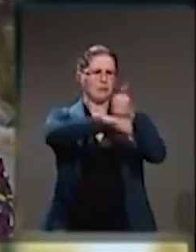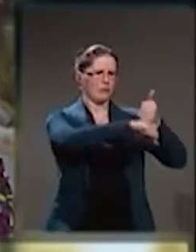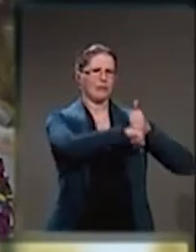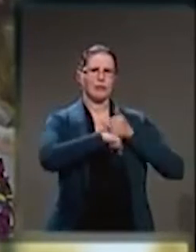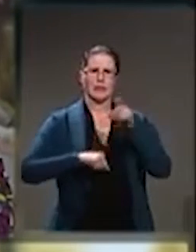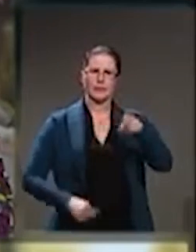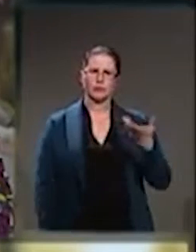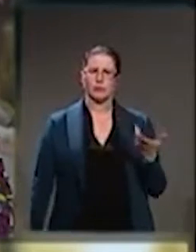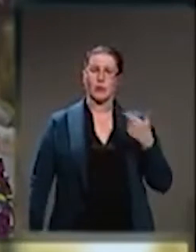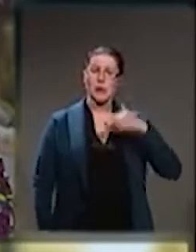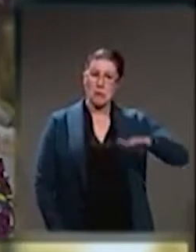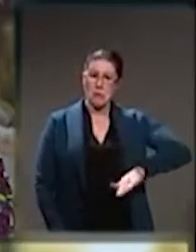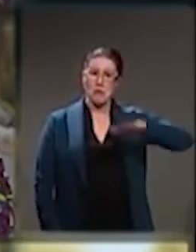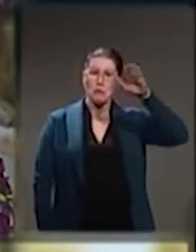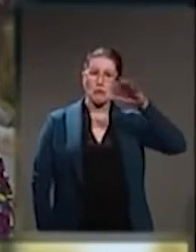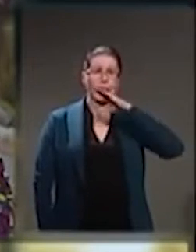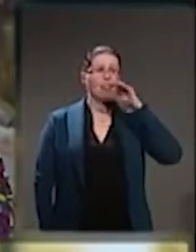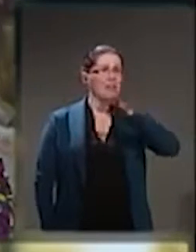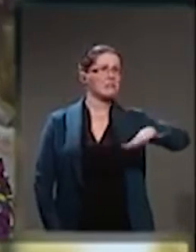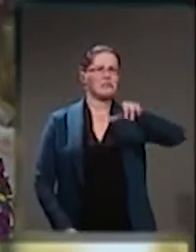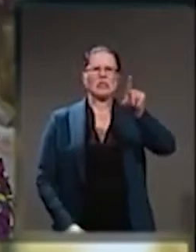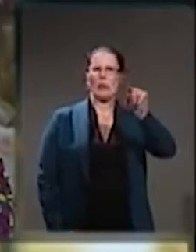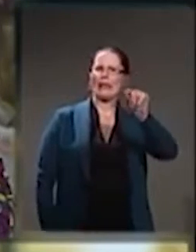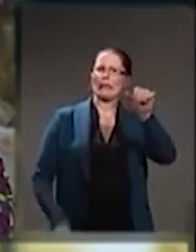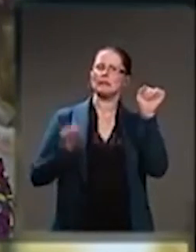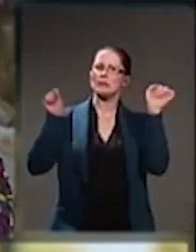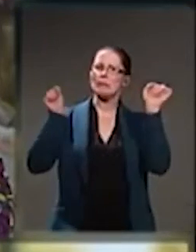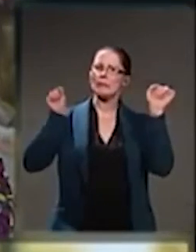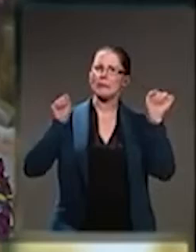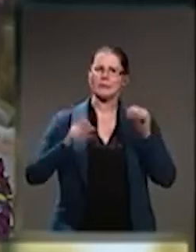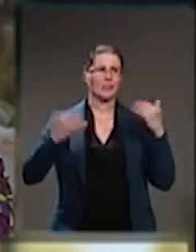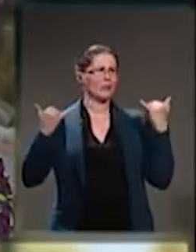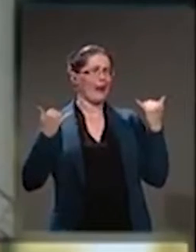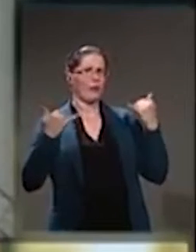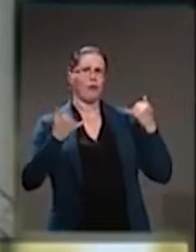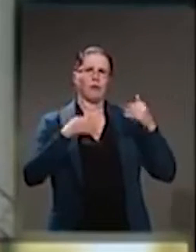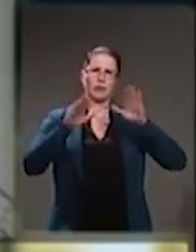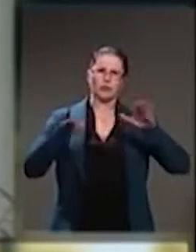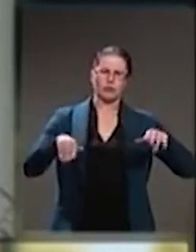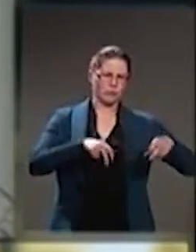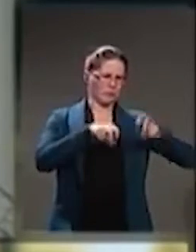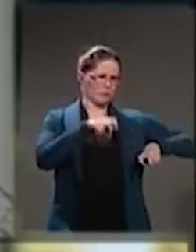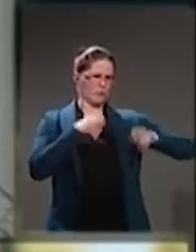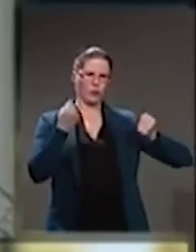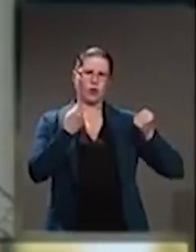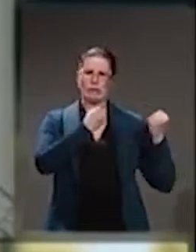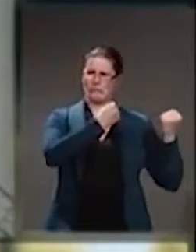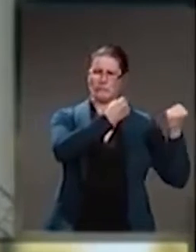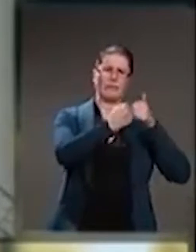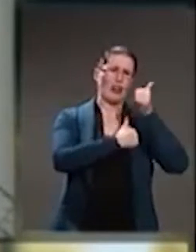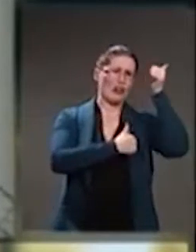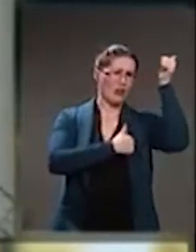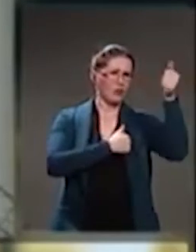of them, right? So we're driving our kids to sports events. We're raising our kids in the back of vehicles. The province covers the cost of a